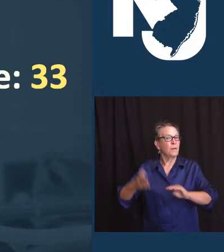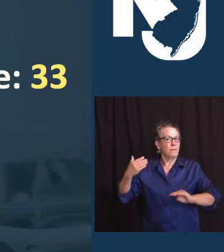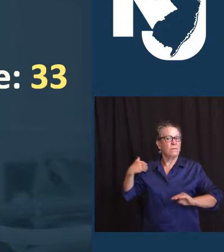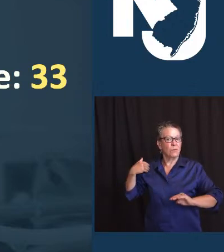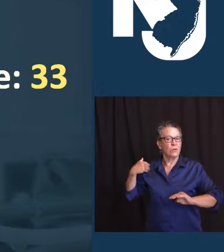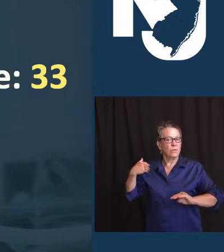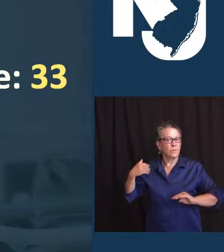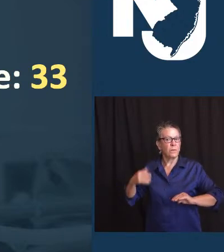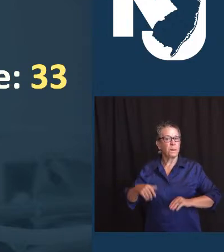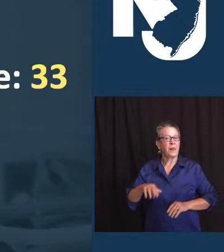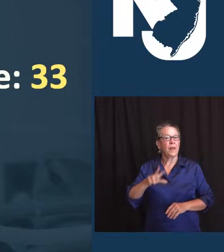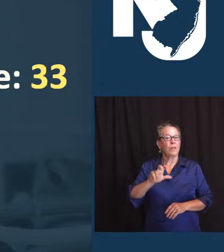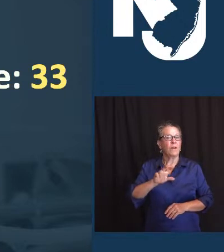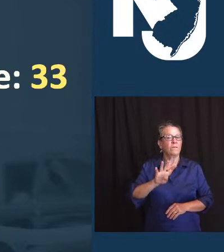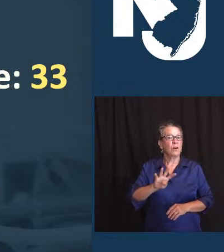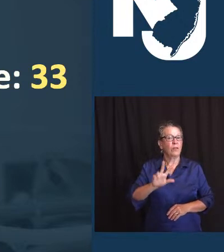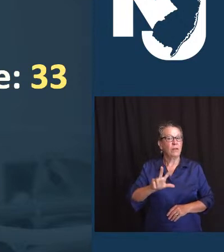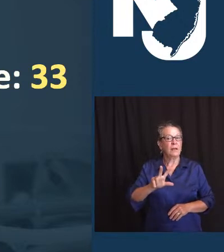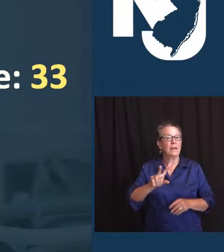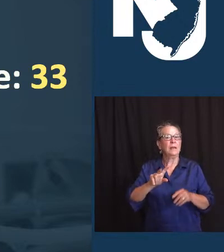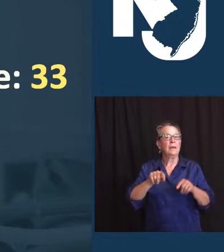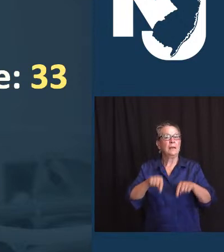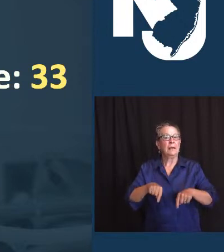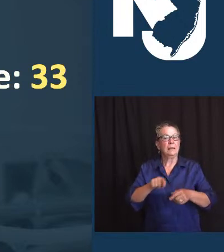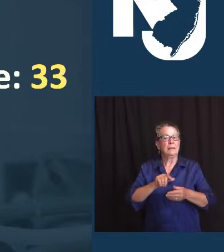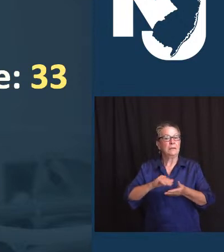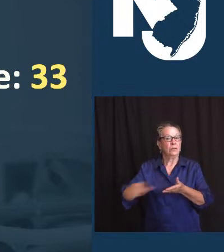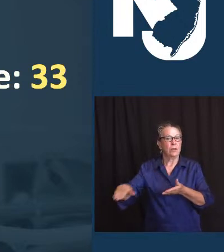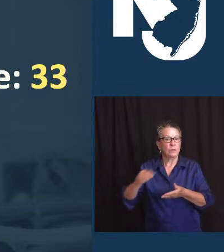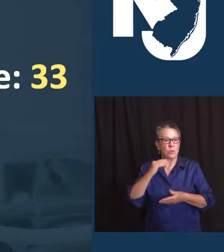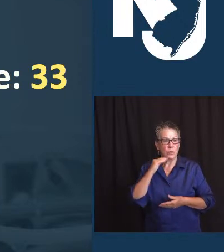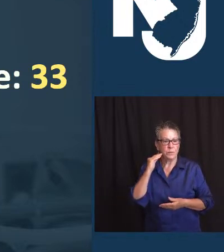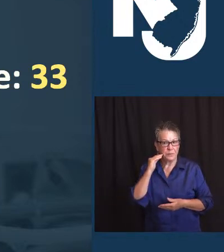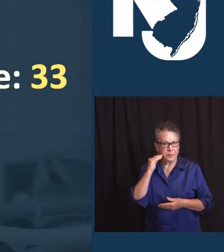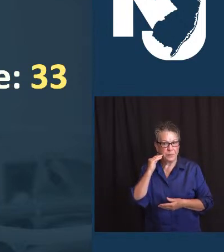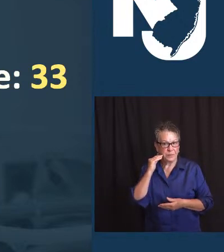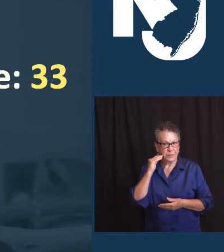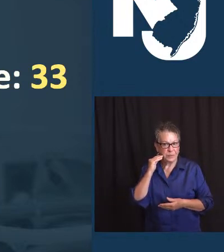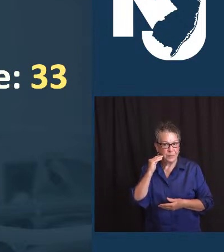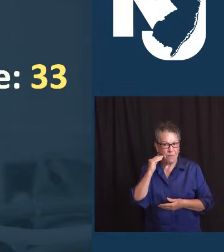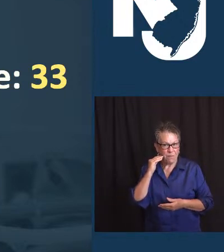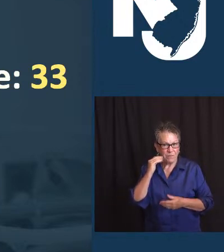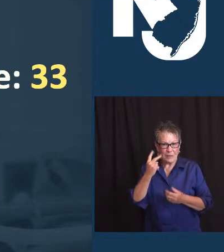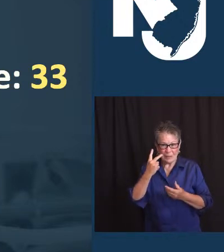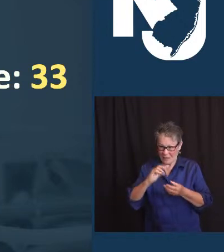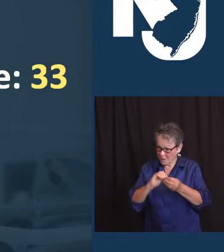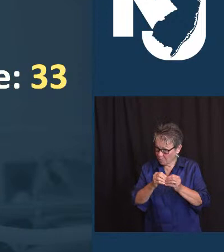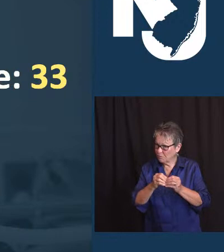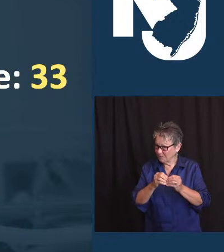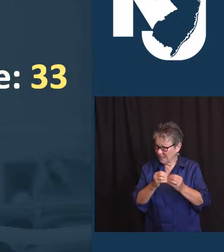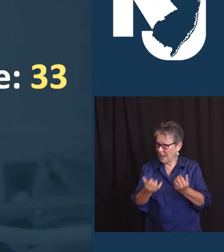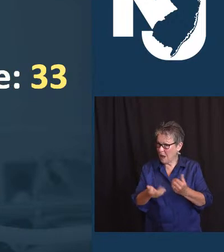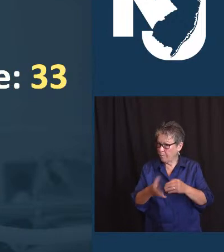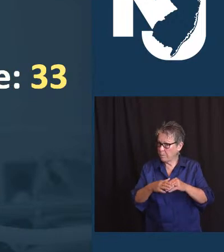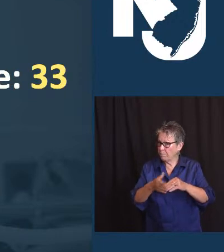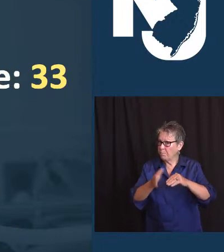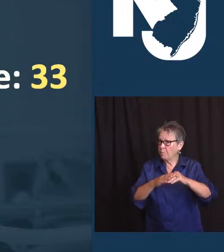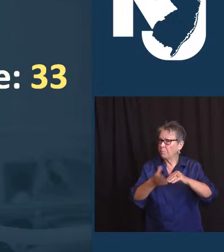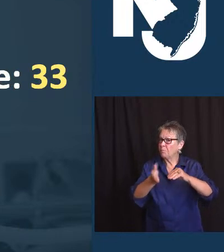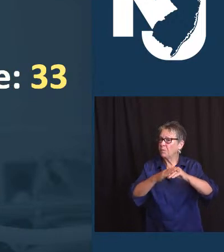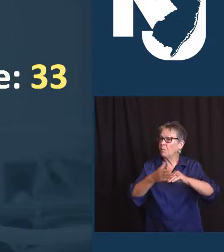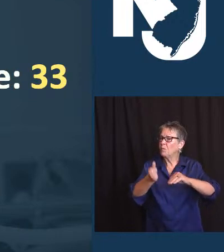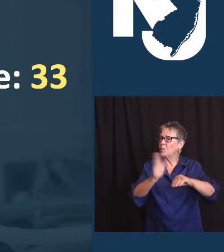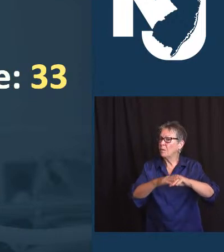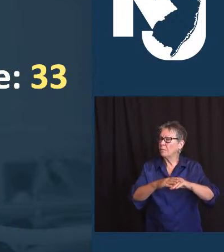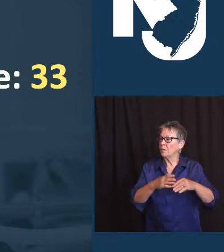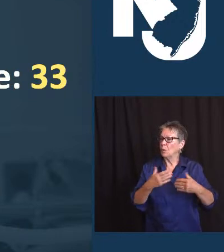The trends we are seeing over the past several days suggest we are not done seeing these numbers continue to rise. Now, thankfully, because the